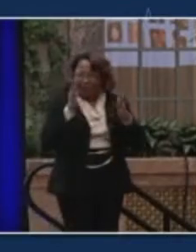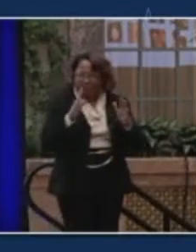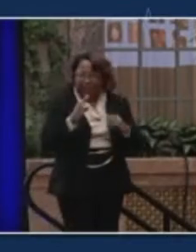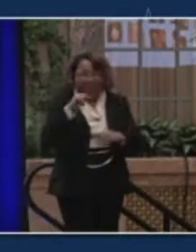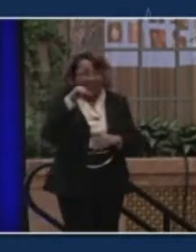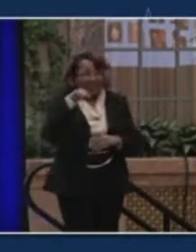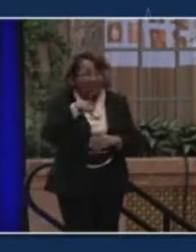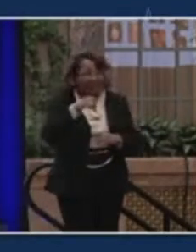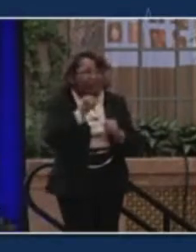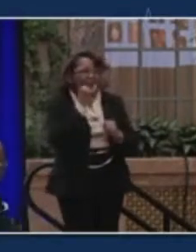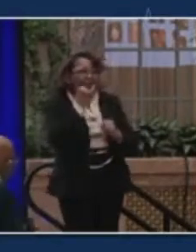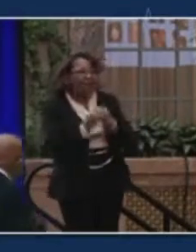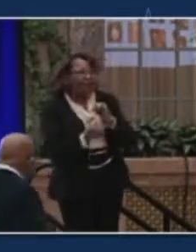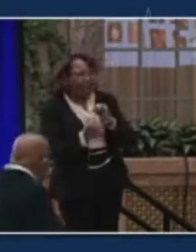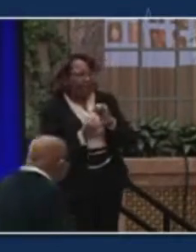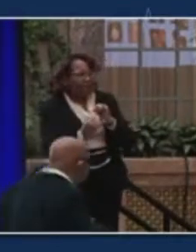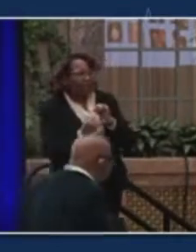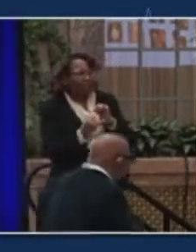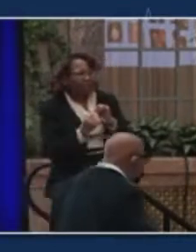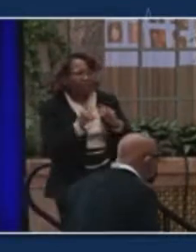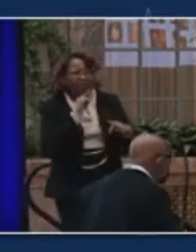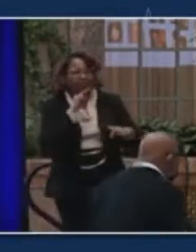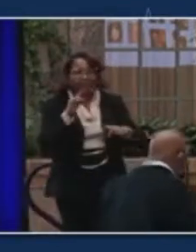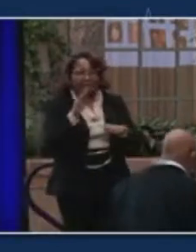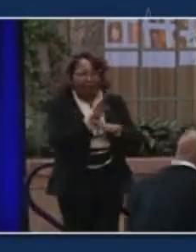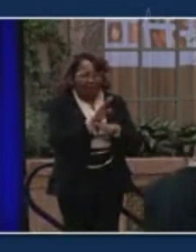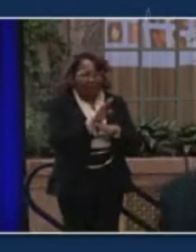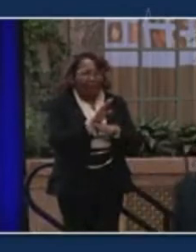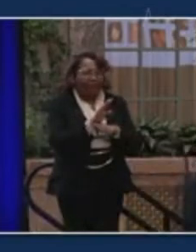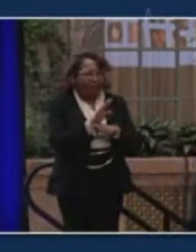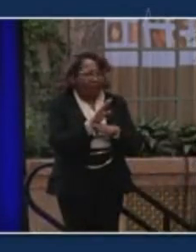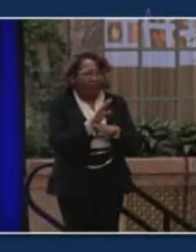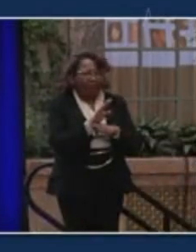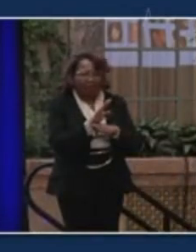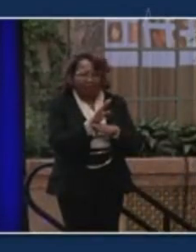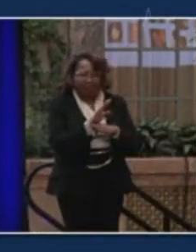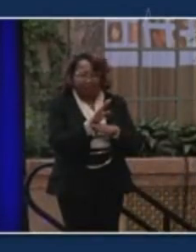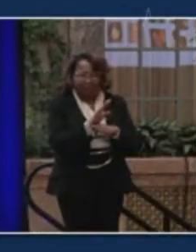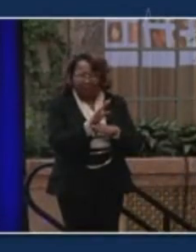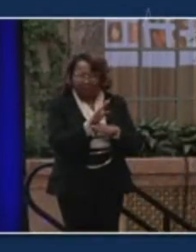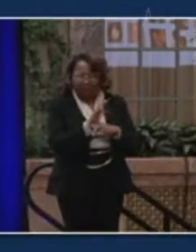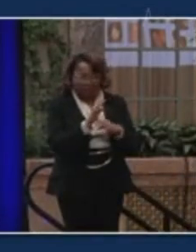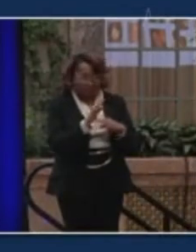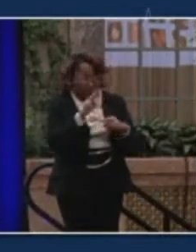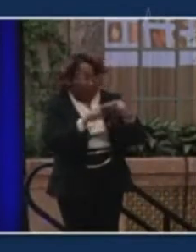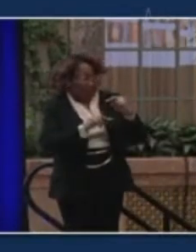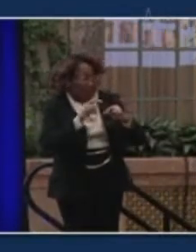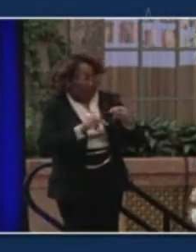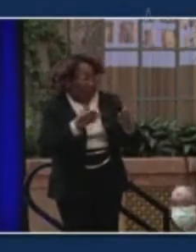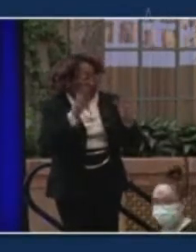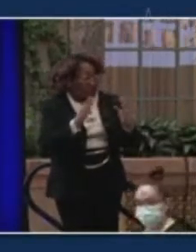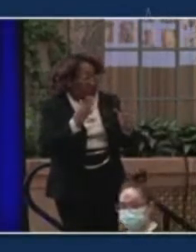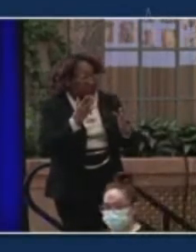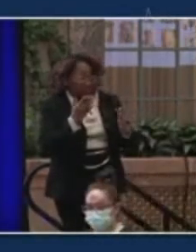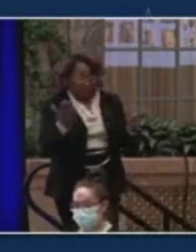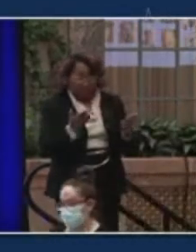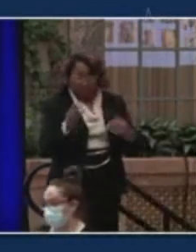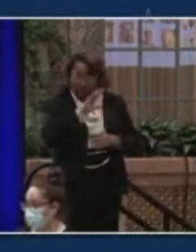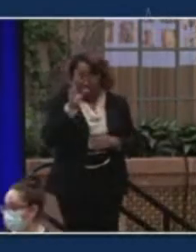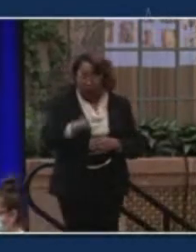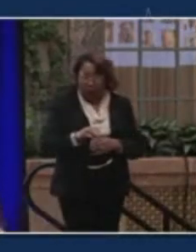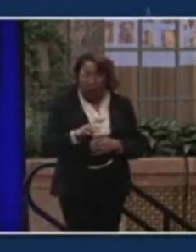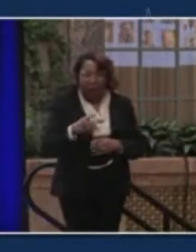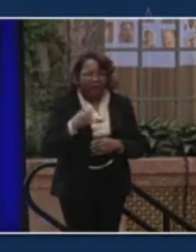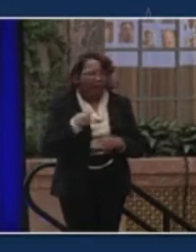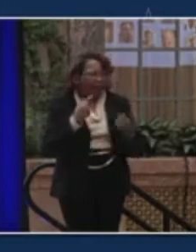of the last designated whatever in Chicago for Mayor Daley. And I